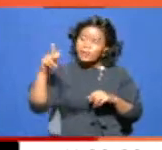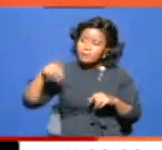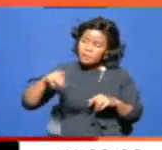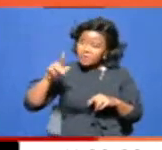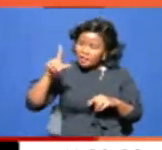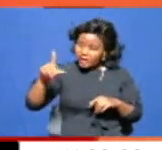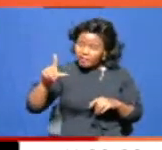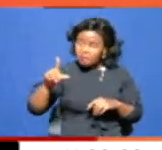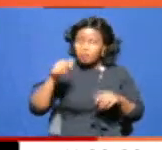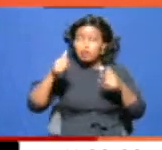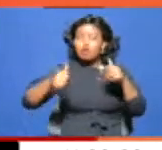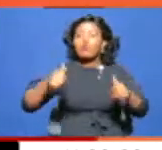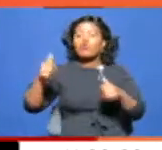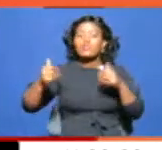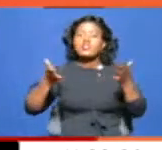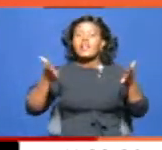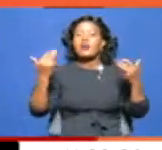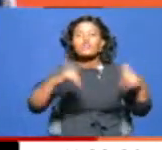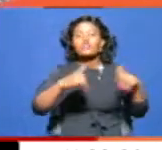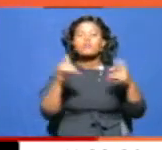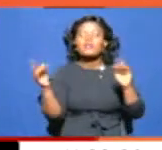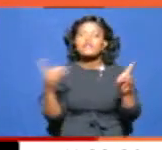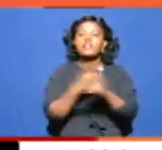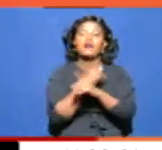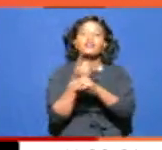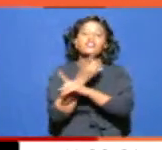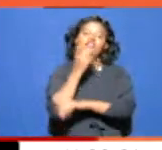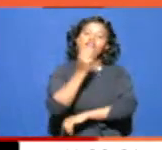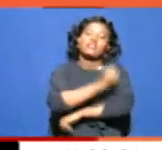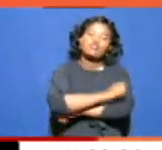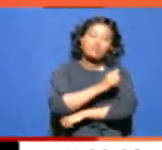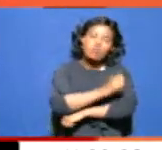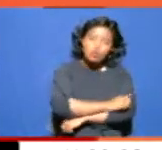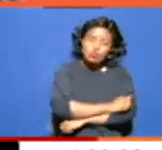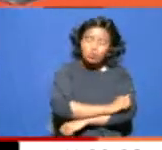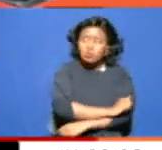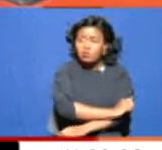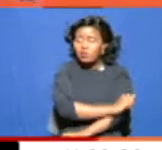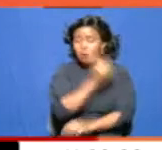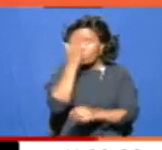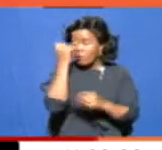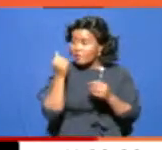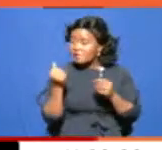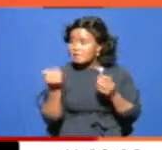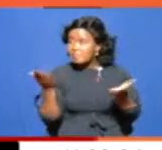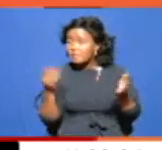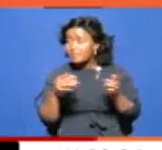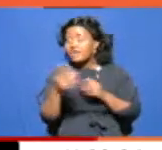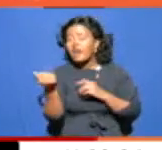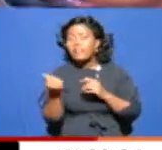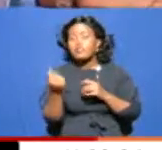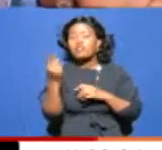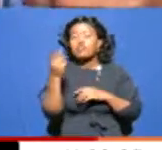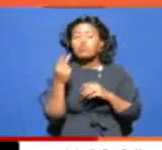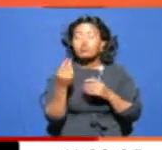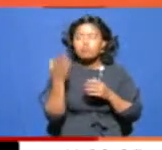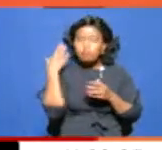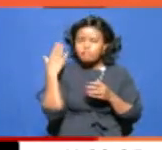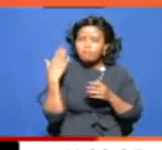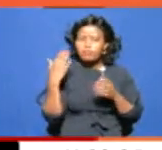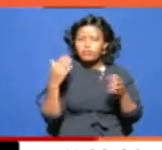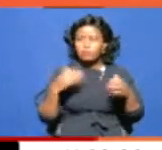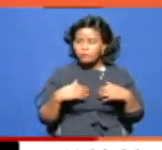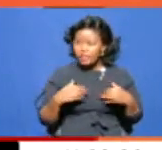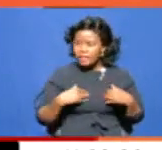status, can be played even in schools. Because Kamtoyo is not any better. Two seasons back, we were playing the Kenyan Premier League at Camp Toyo.